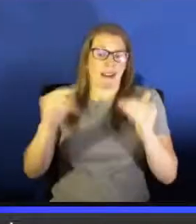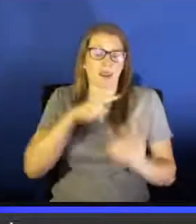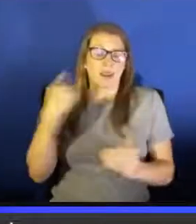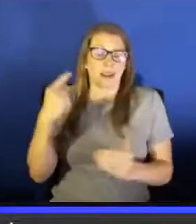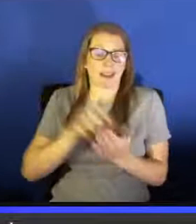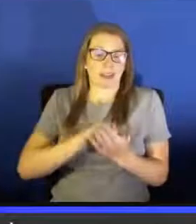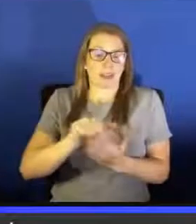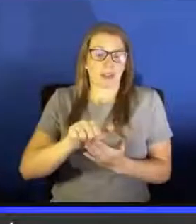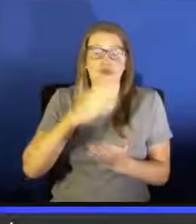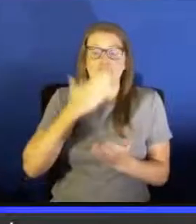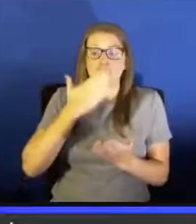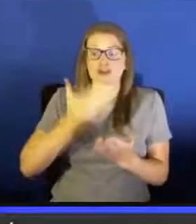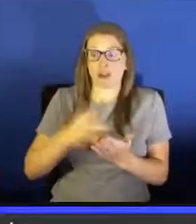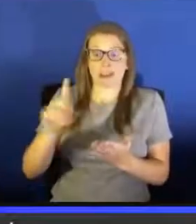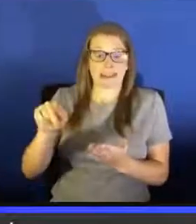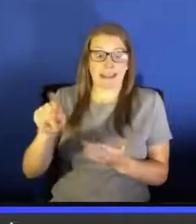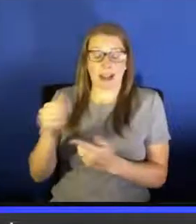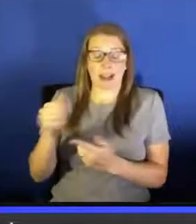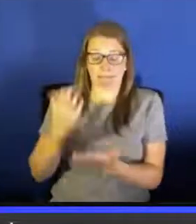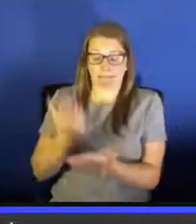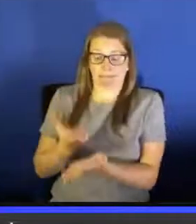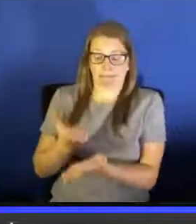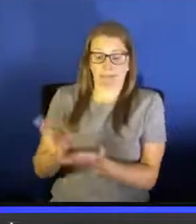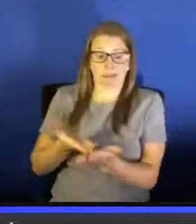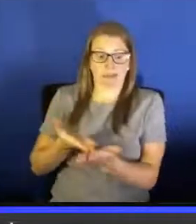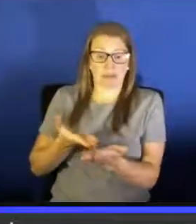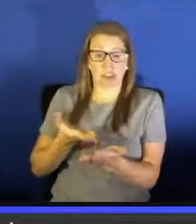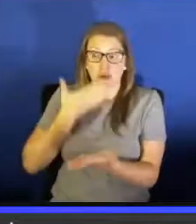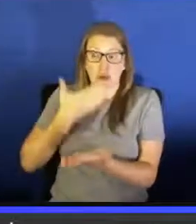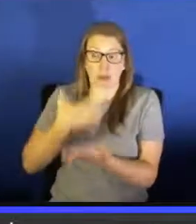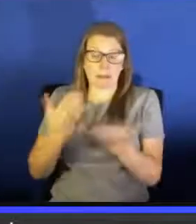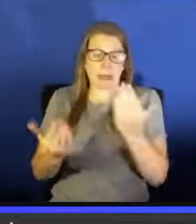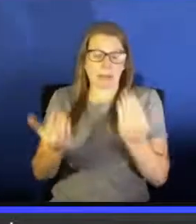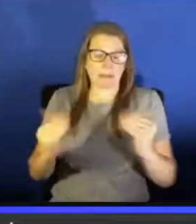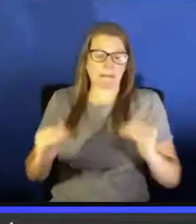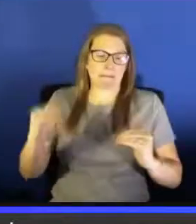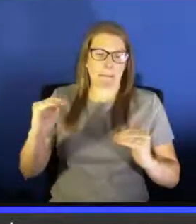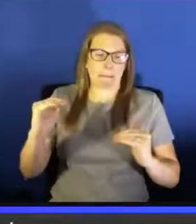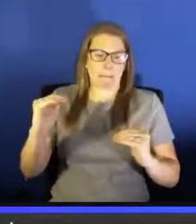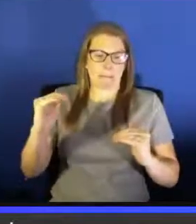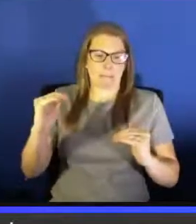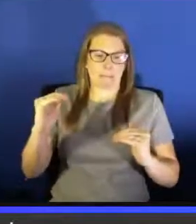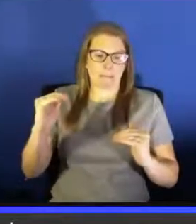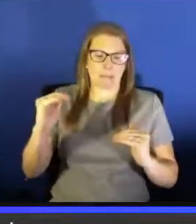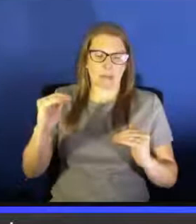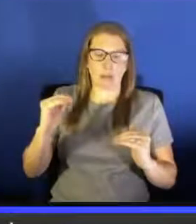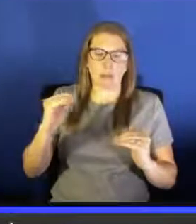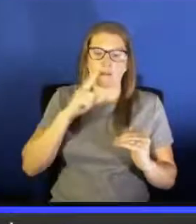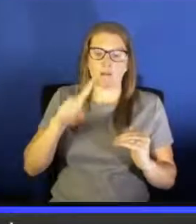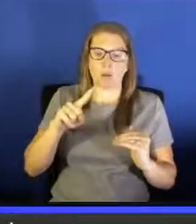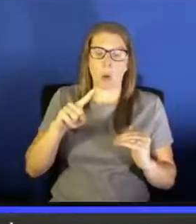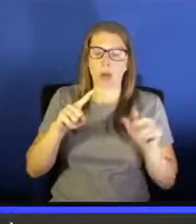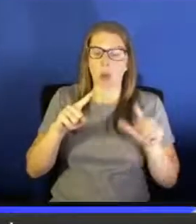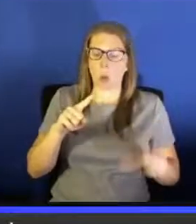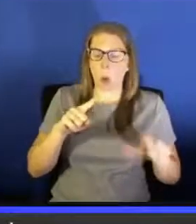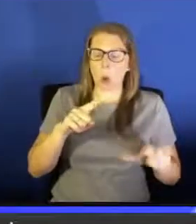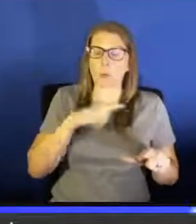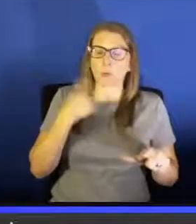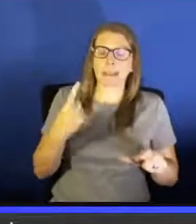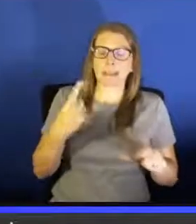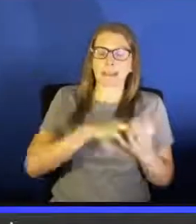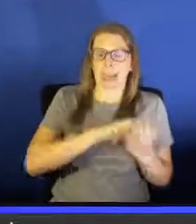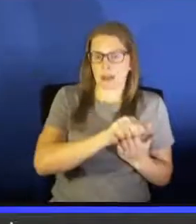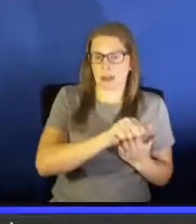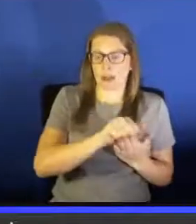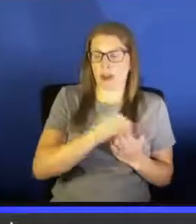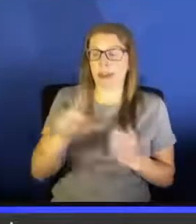data that it is just as good, maybe even a little better, but at least just as good in lower risk cancers. And that data is going to come